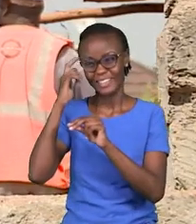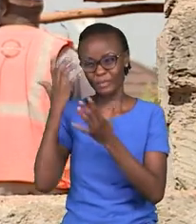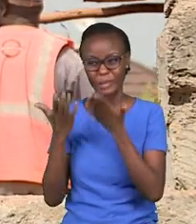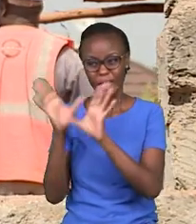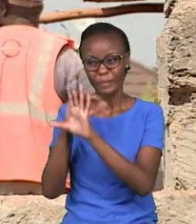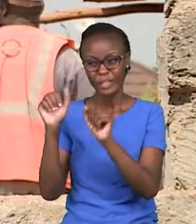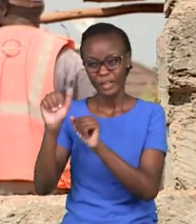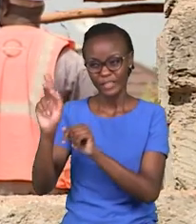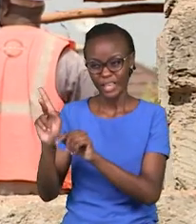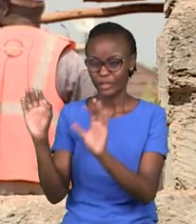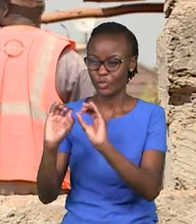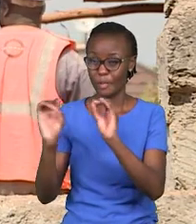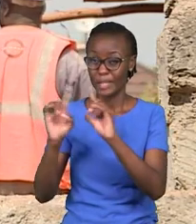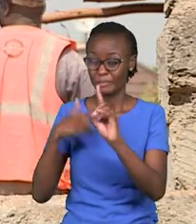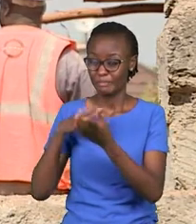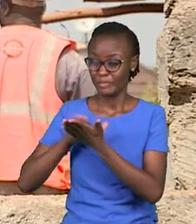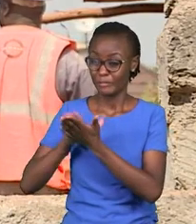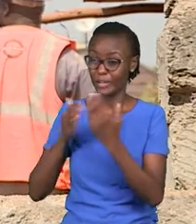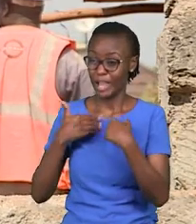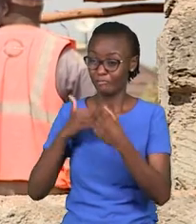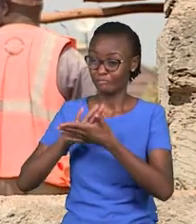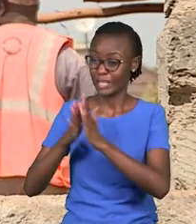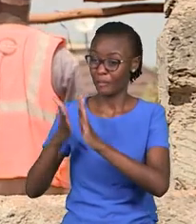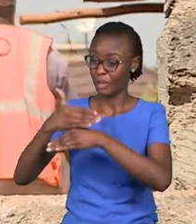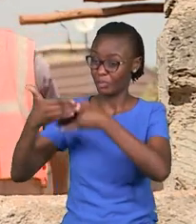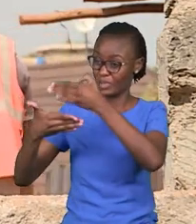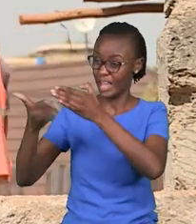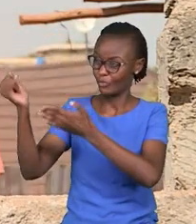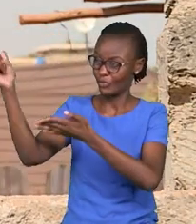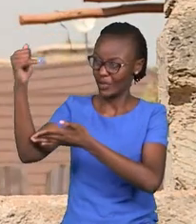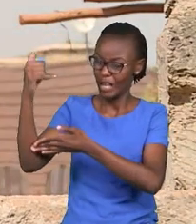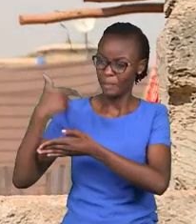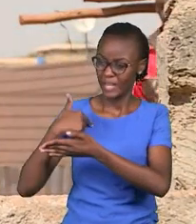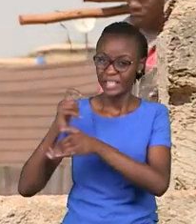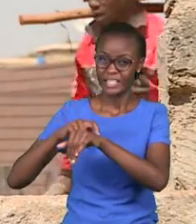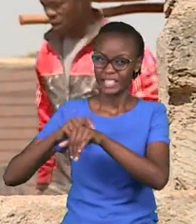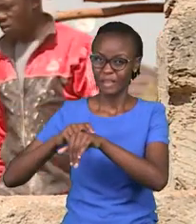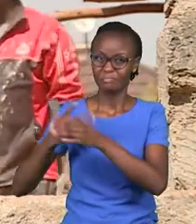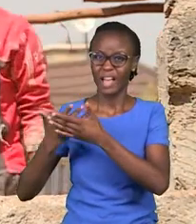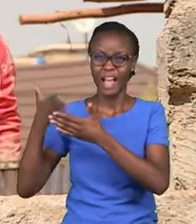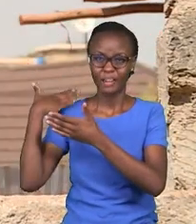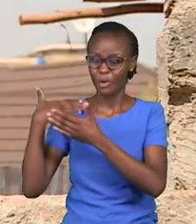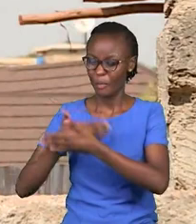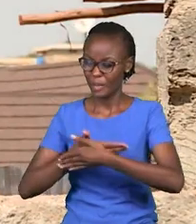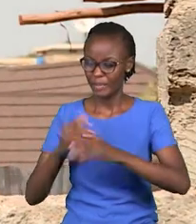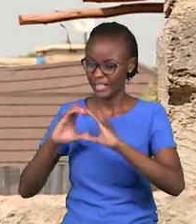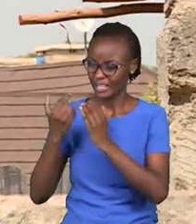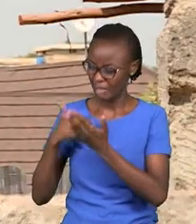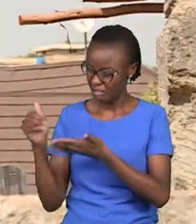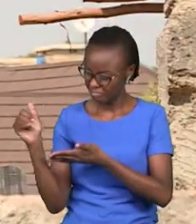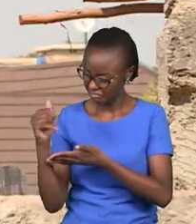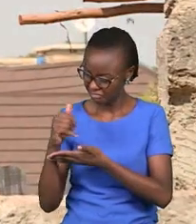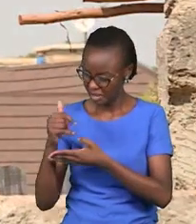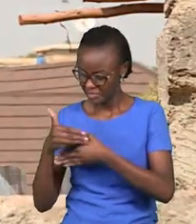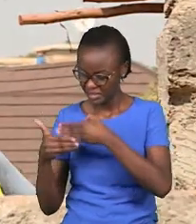I had a passion for architecture since a very young age. I think I was sketching from the time I was in nursery school, and I never really took it very